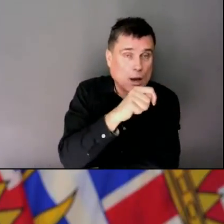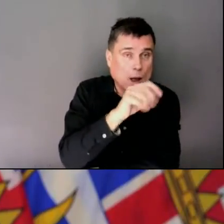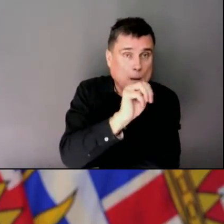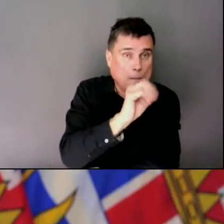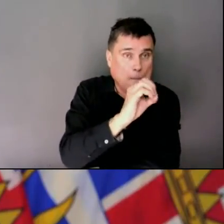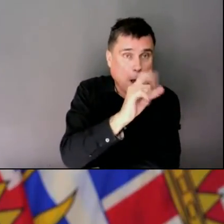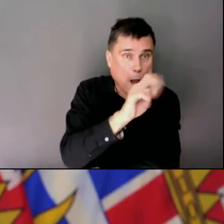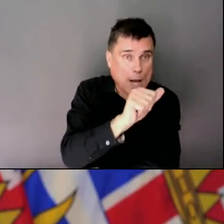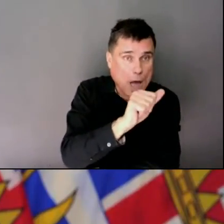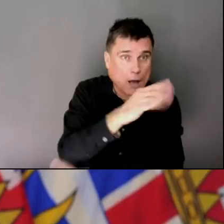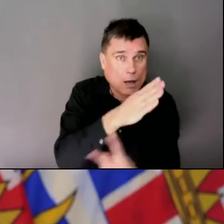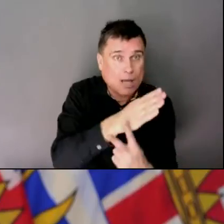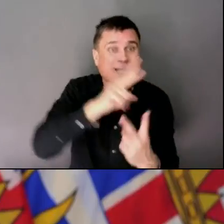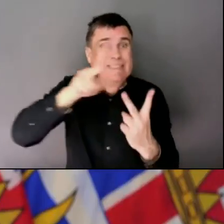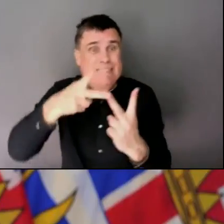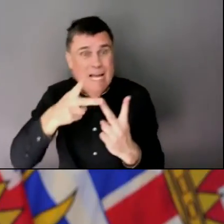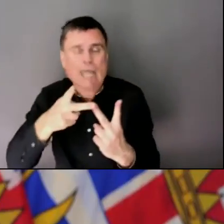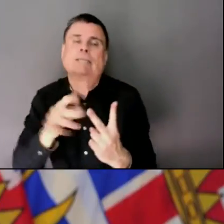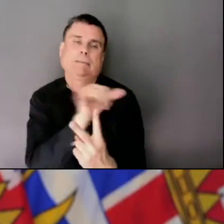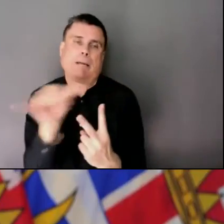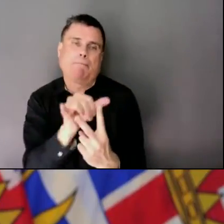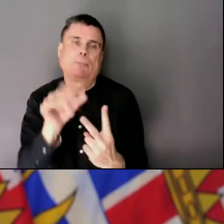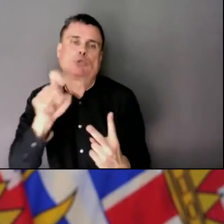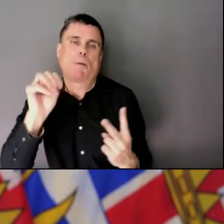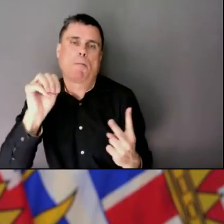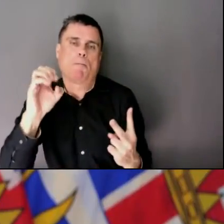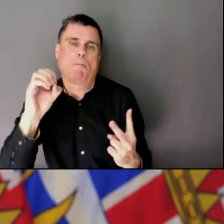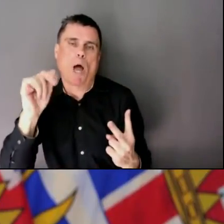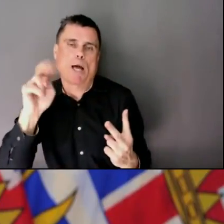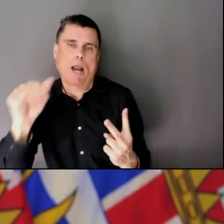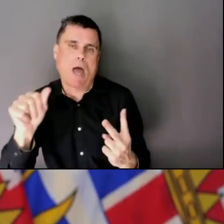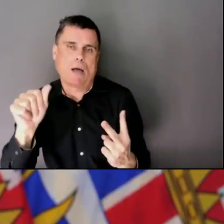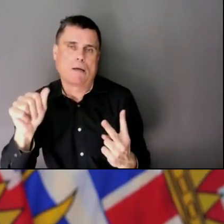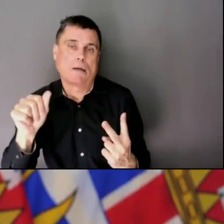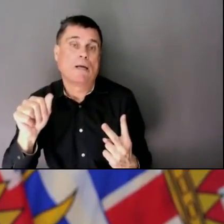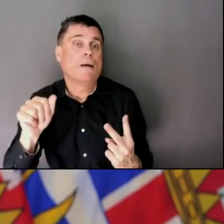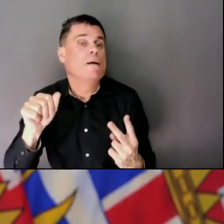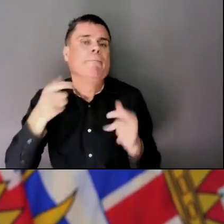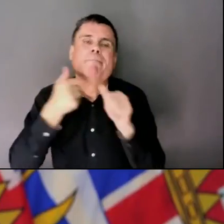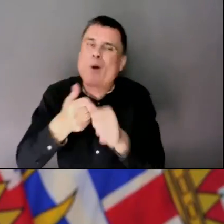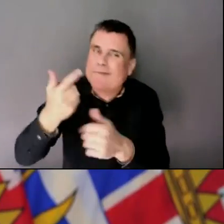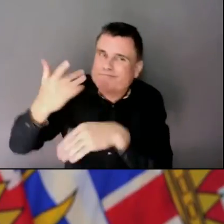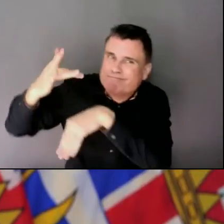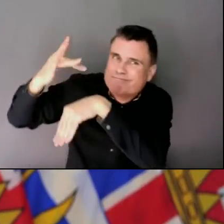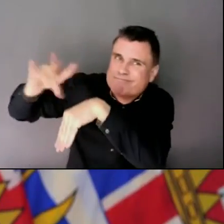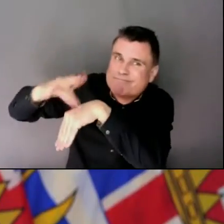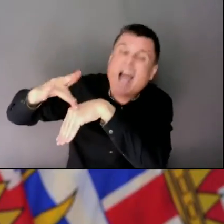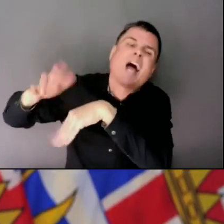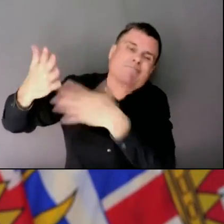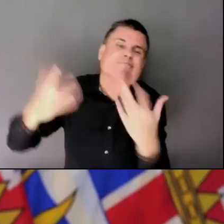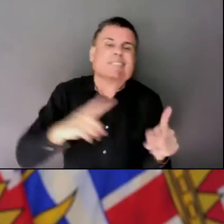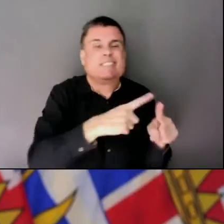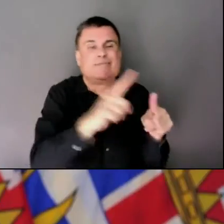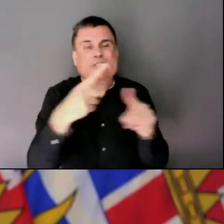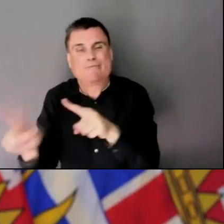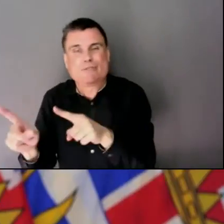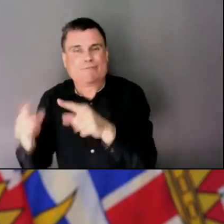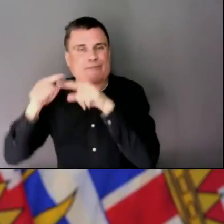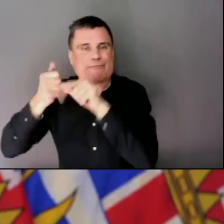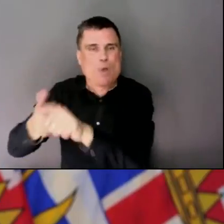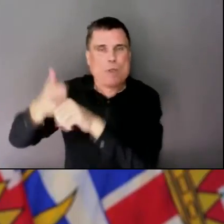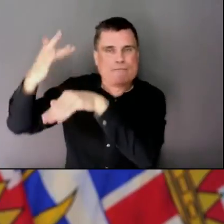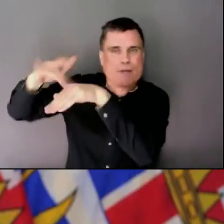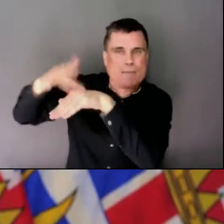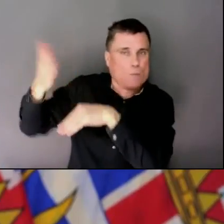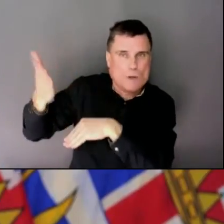available, that we would do that. So we are still looking for the best advice on that and whether it's better to extend the